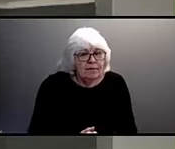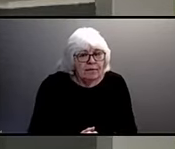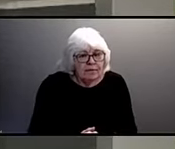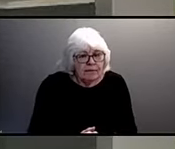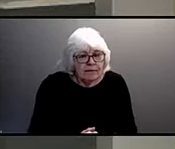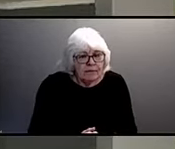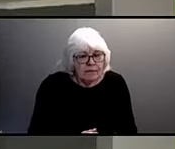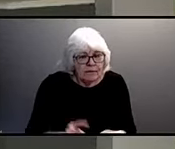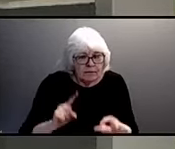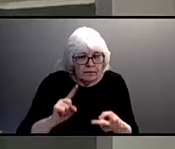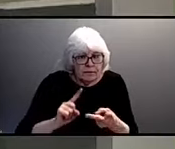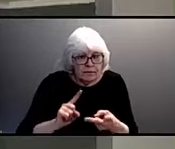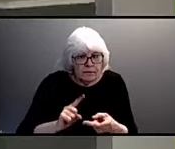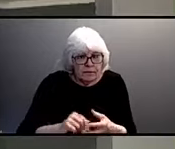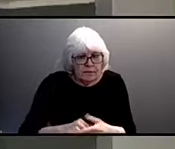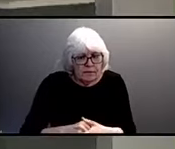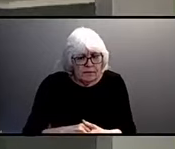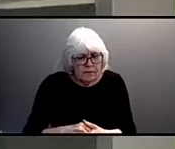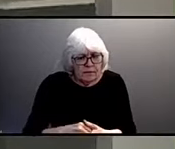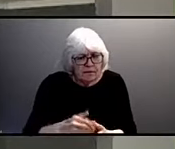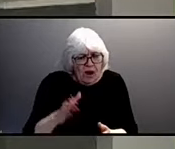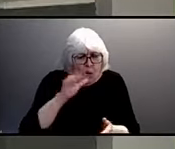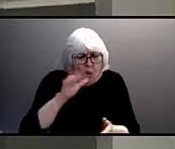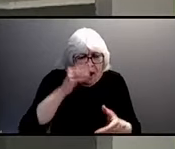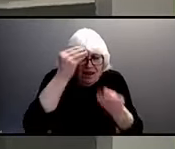until tomorrow at an unknown time?